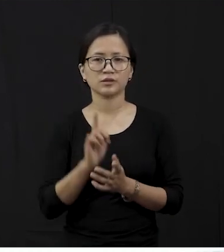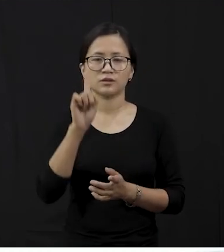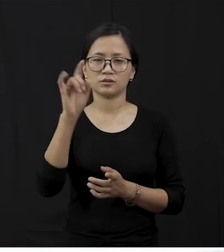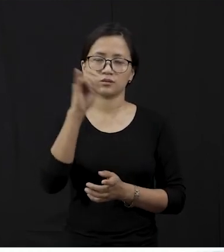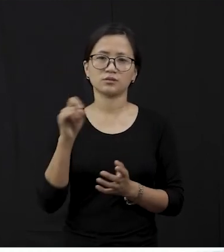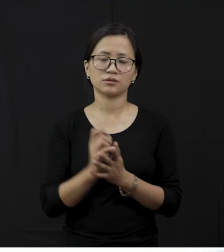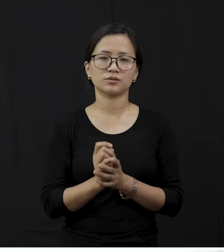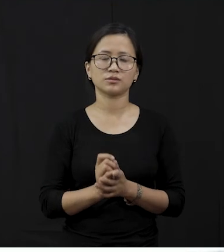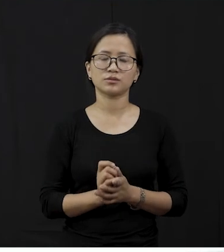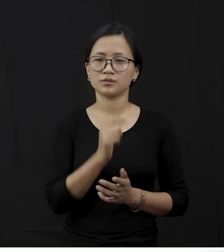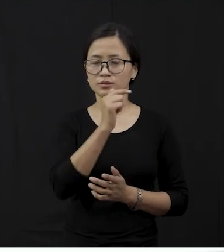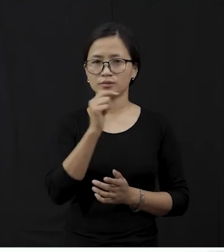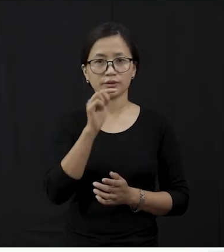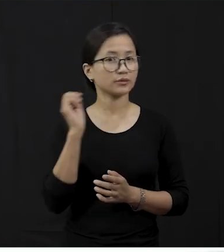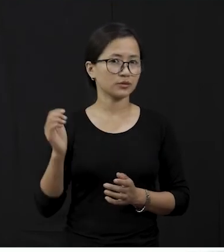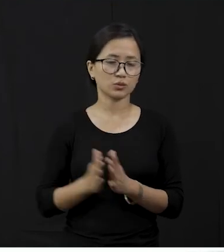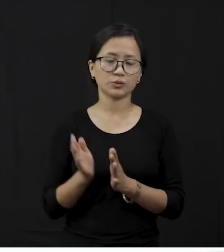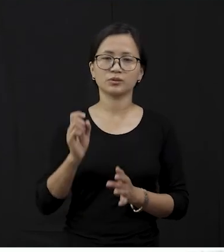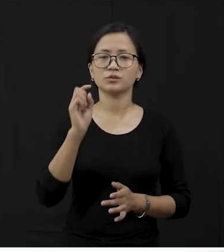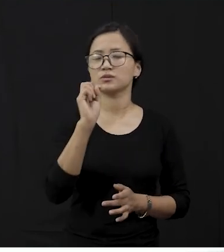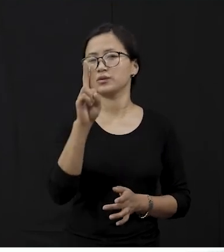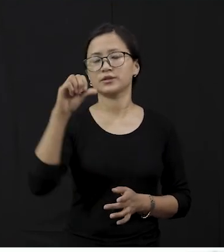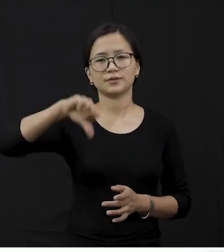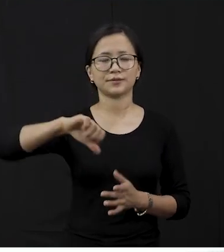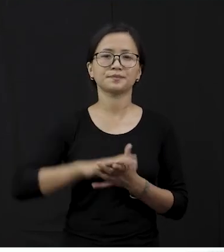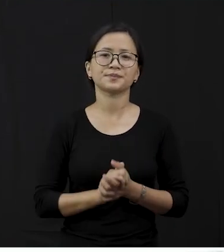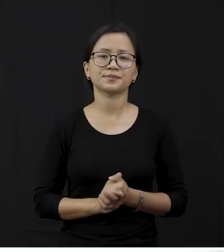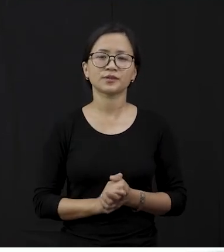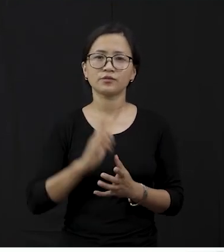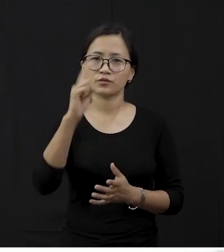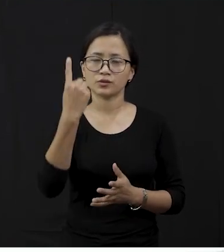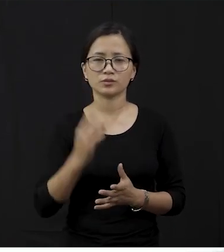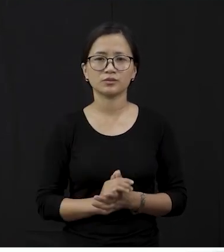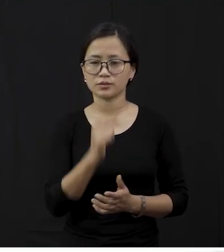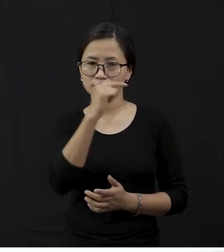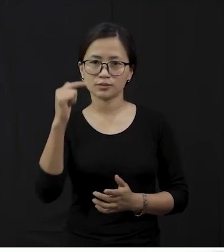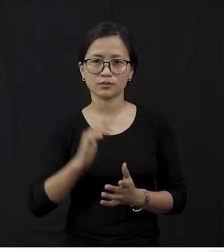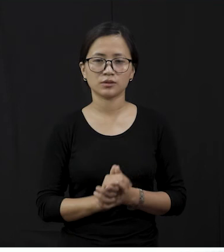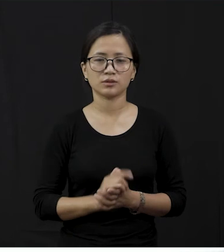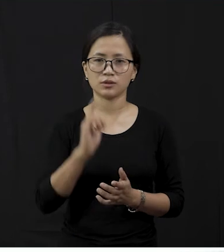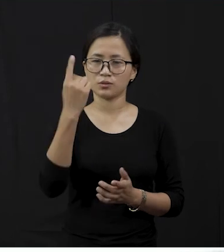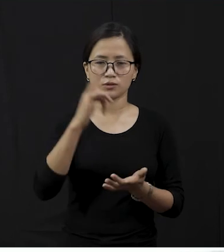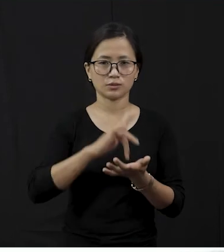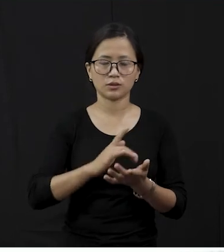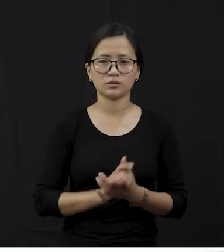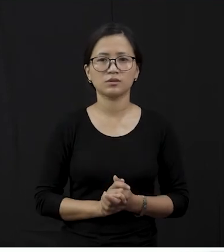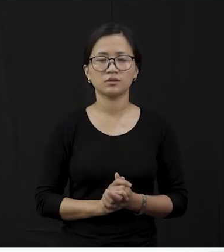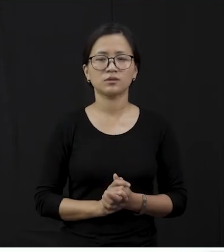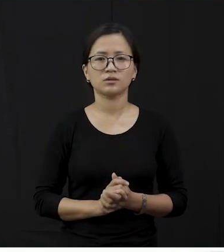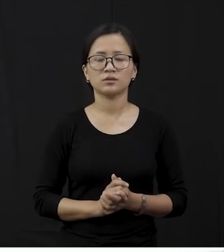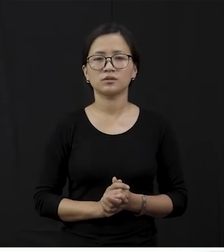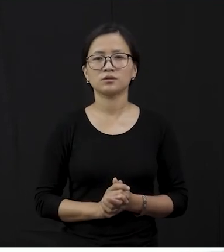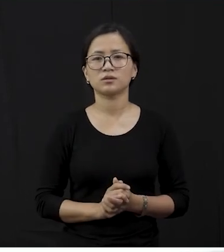16 from 29. Okay, then first we are going to subtract the numbers in the ones place. The numbers